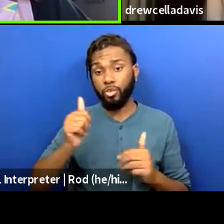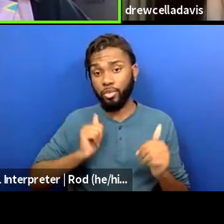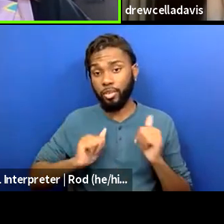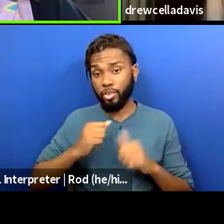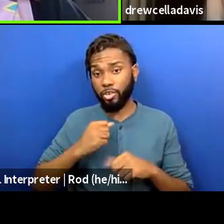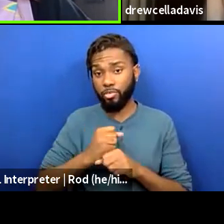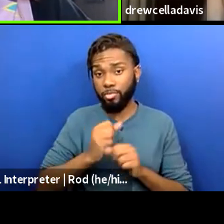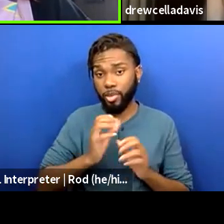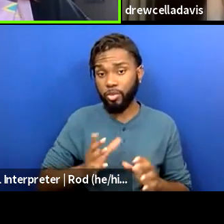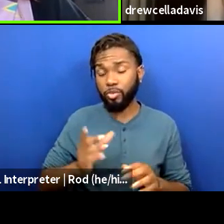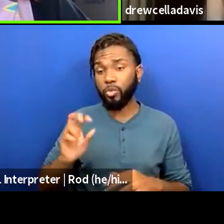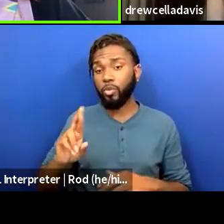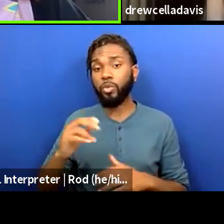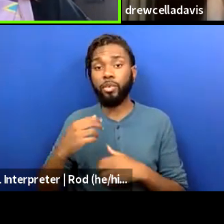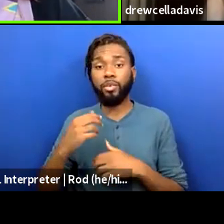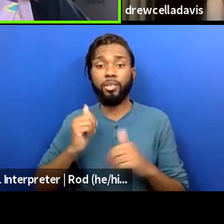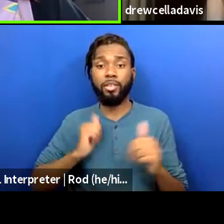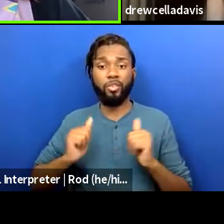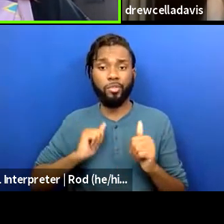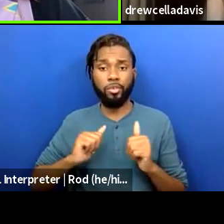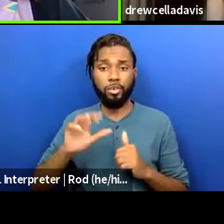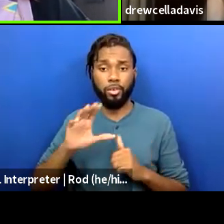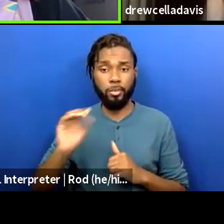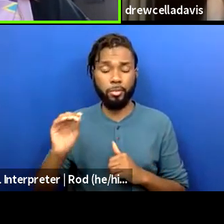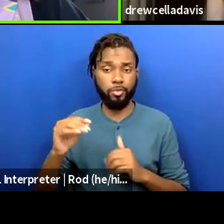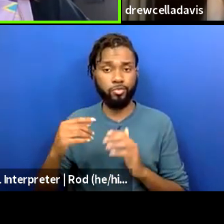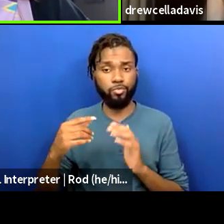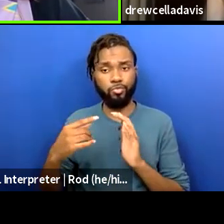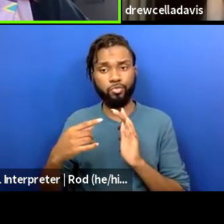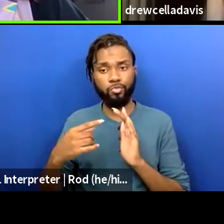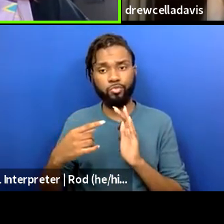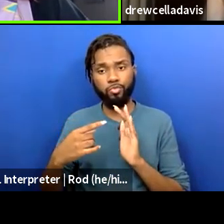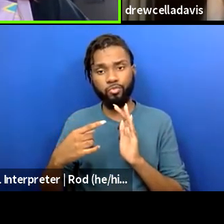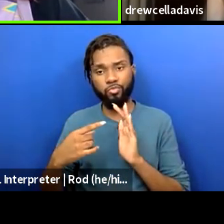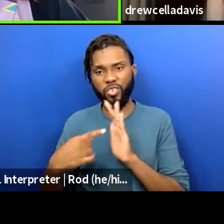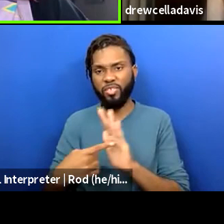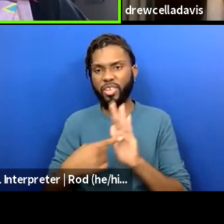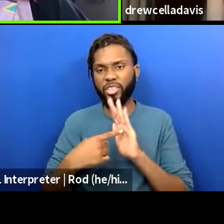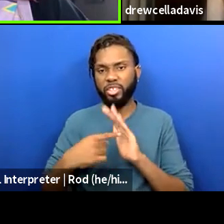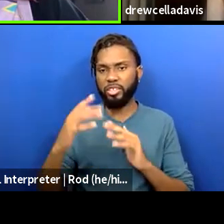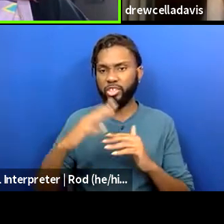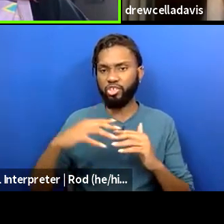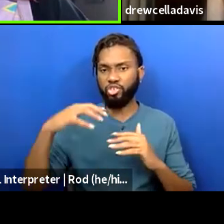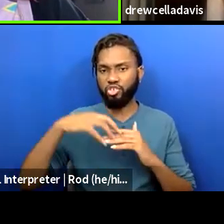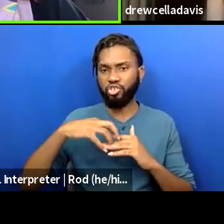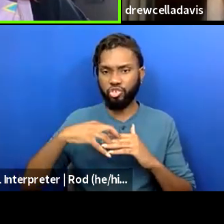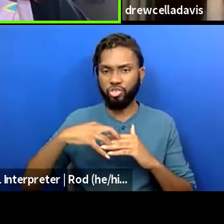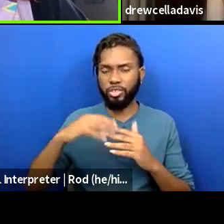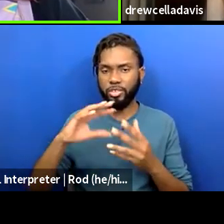or theater companies reflecting Indigenous narratives.